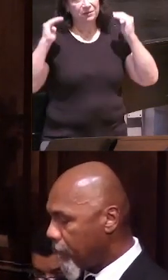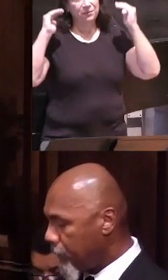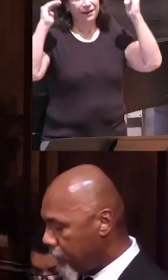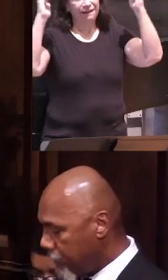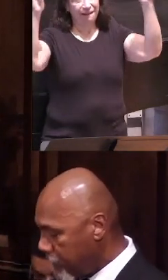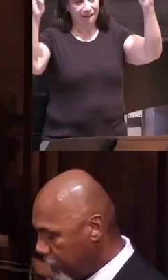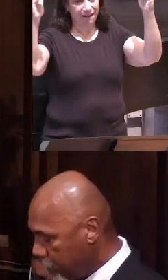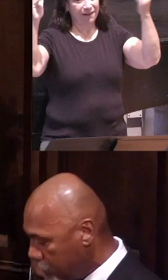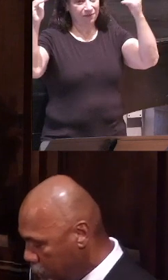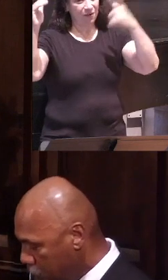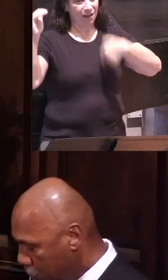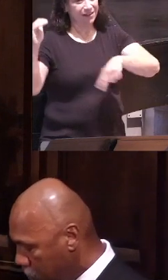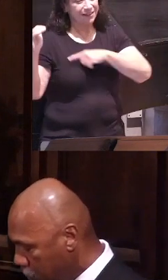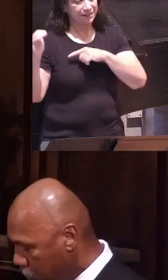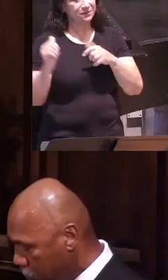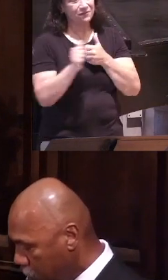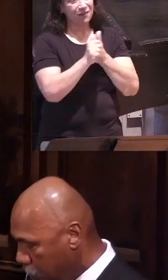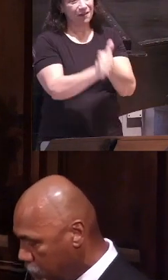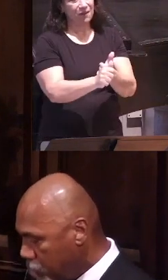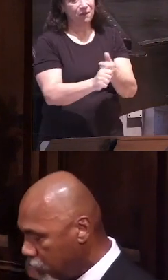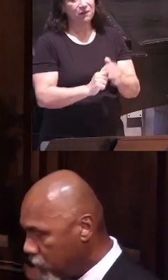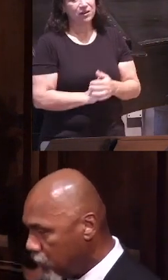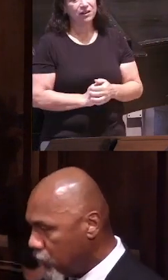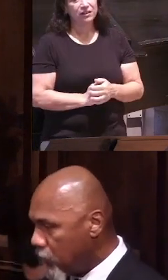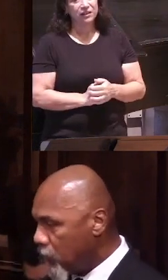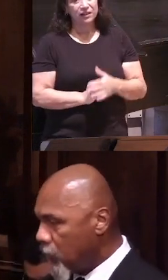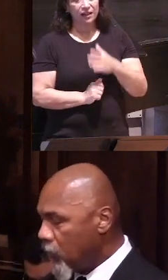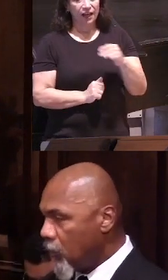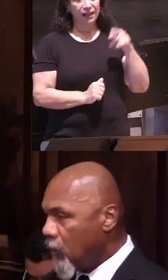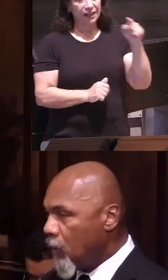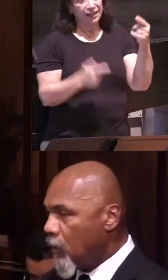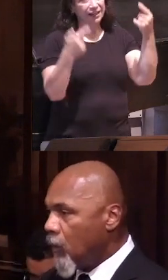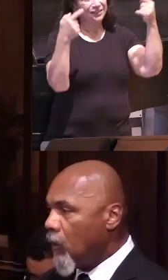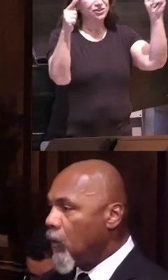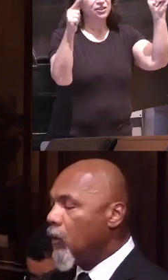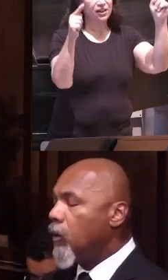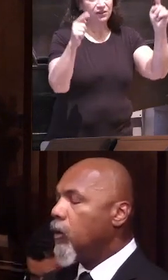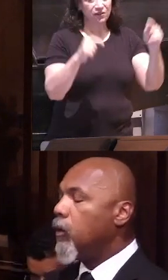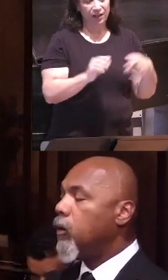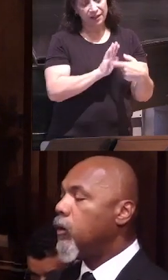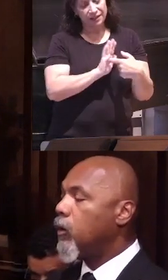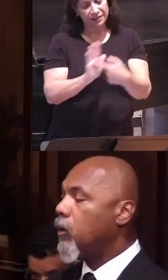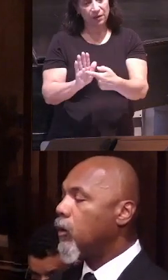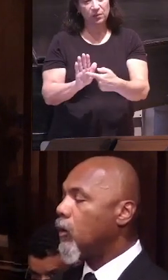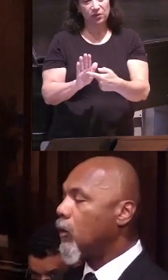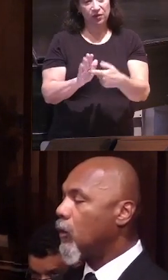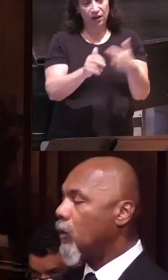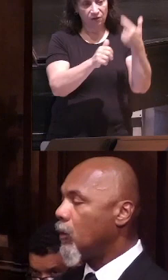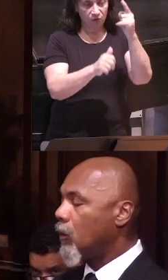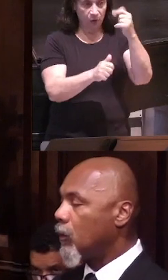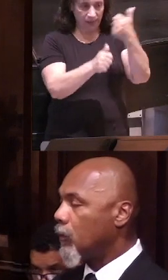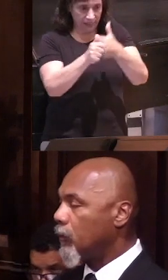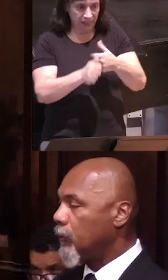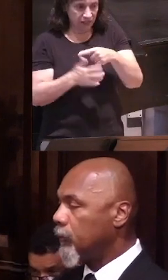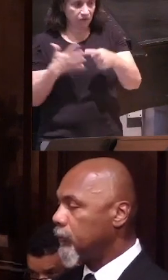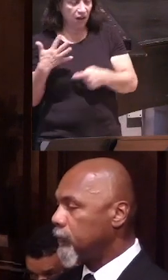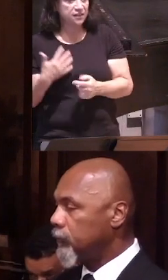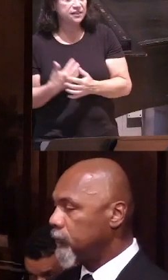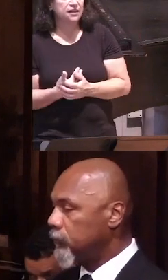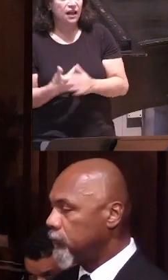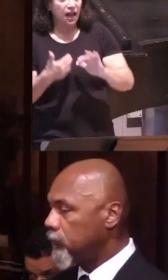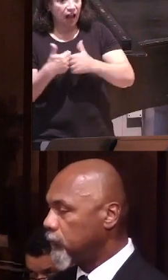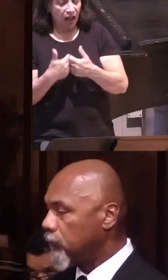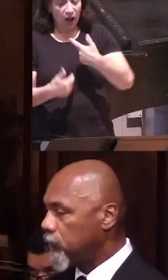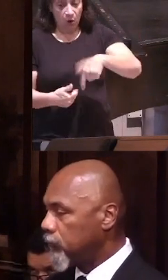high. And as he achieved, he demonstrated to each of us how we